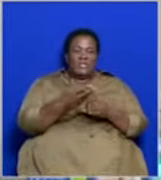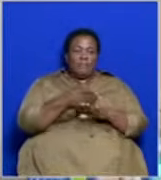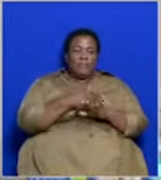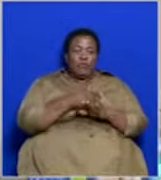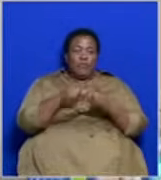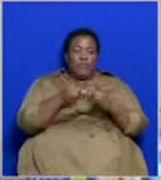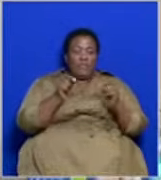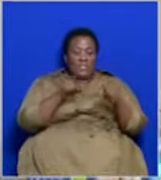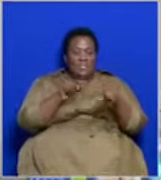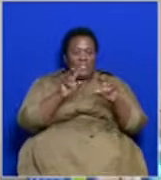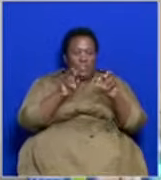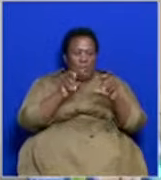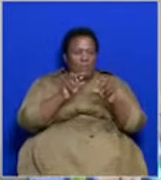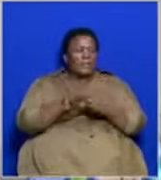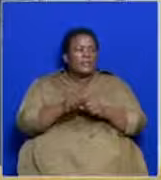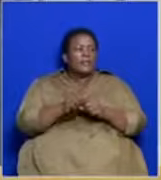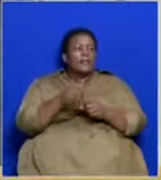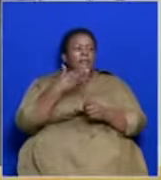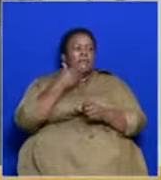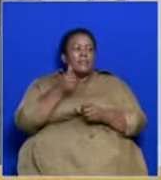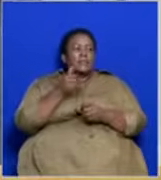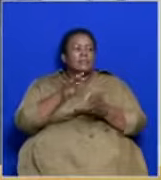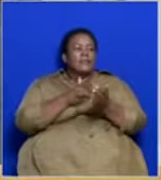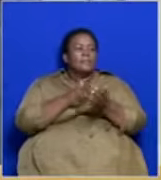go to page 220